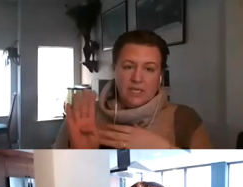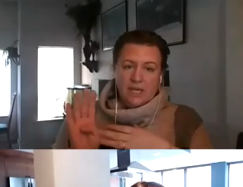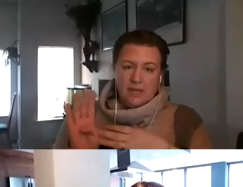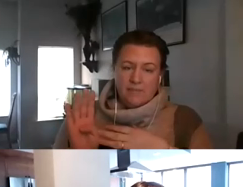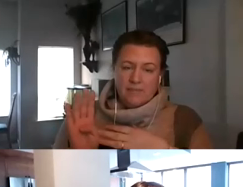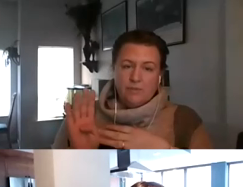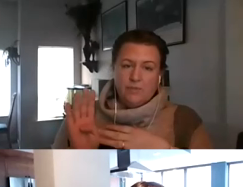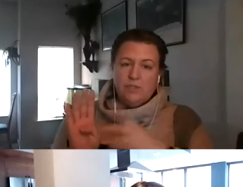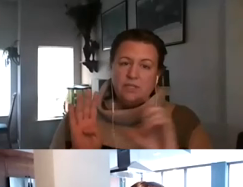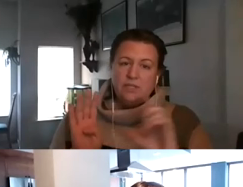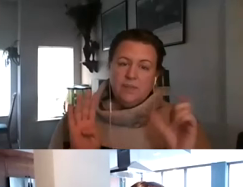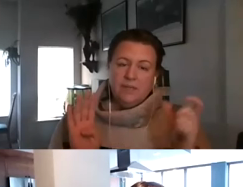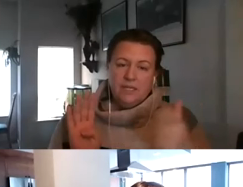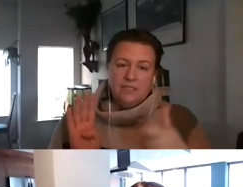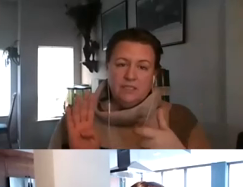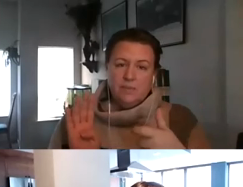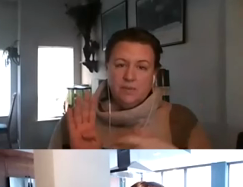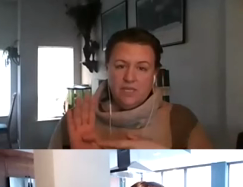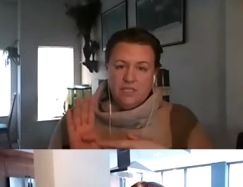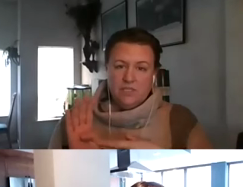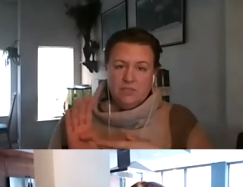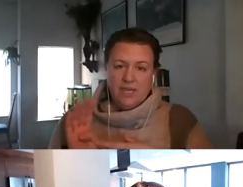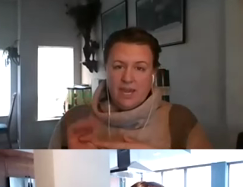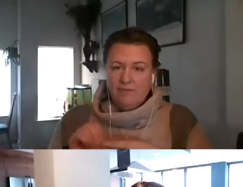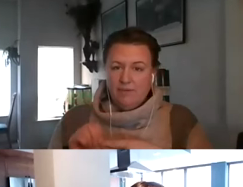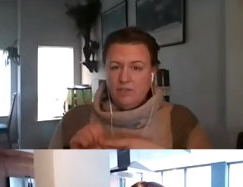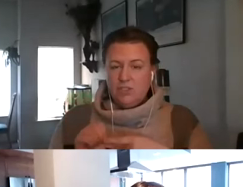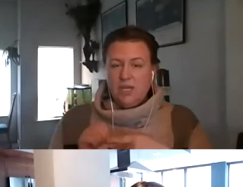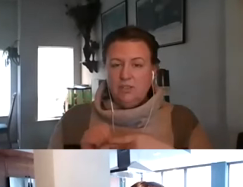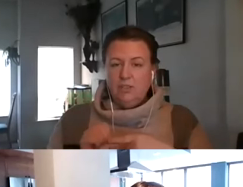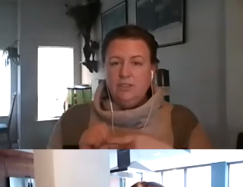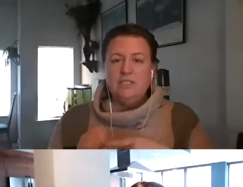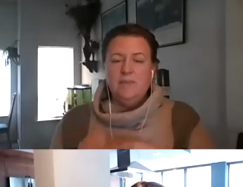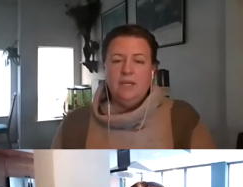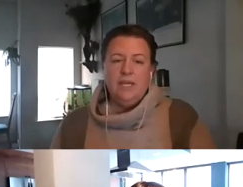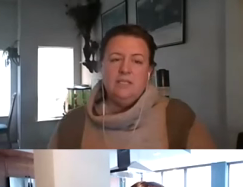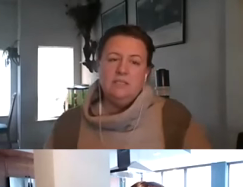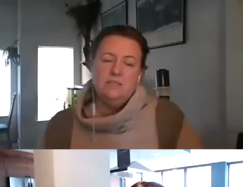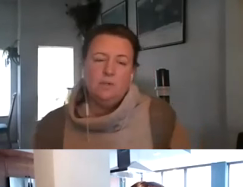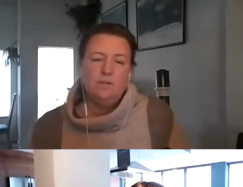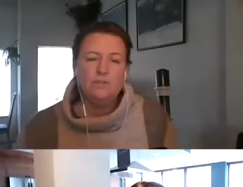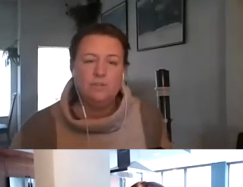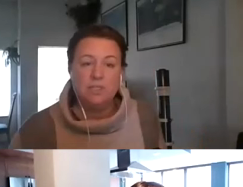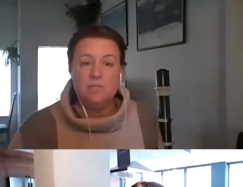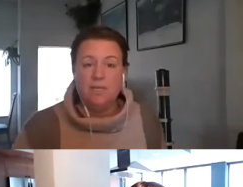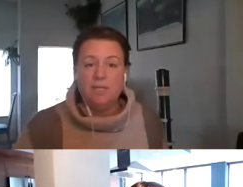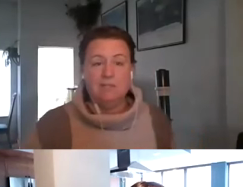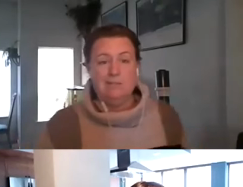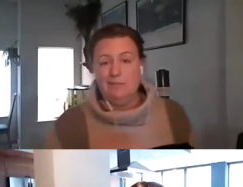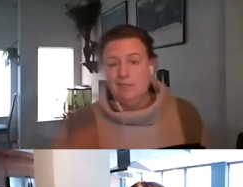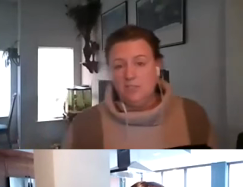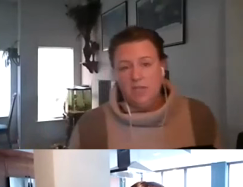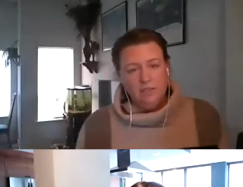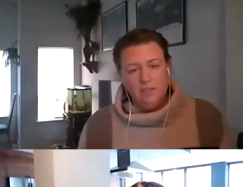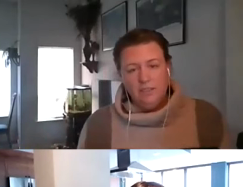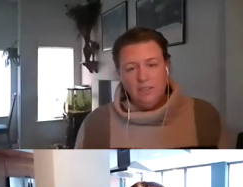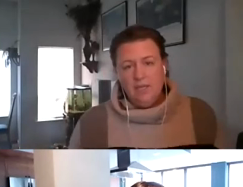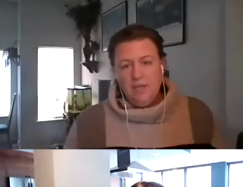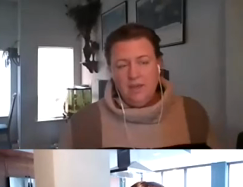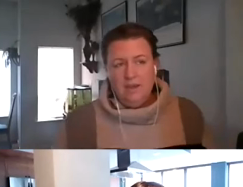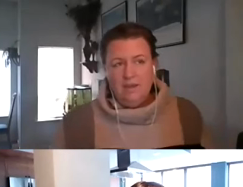person. Those personal experiences, both history, adverse childhood experiences, personal experiences